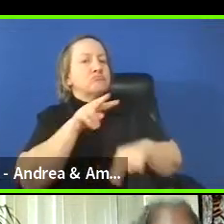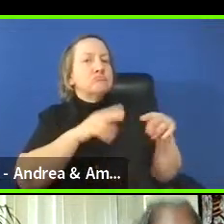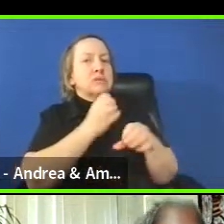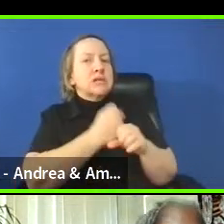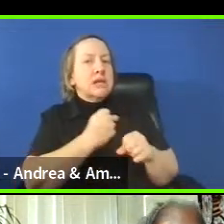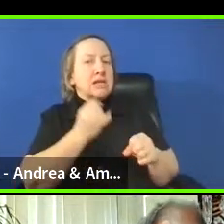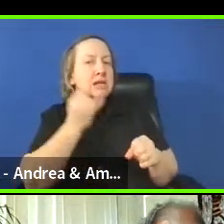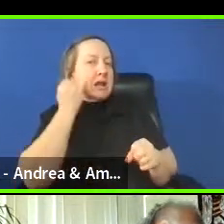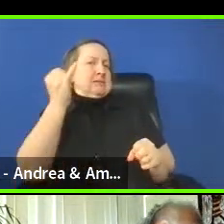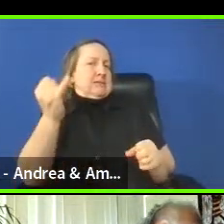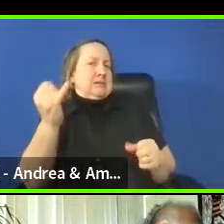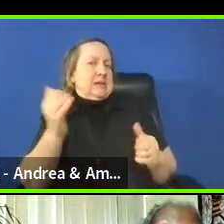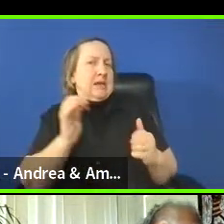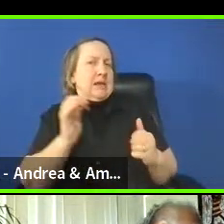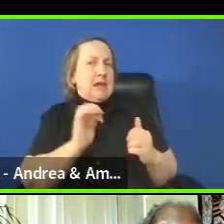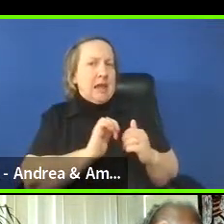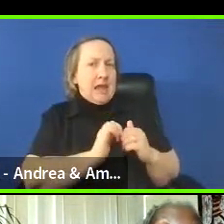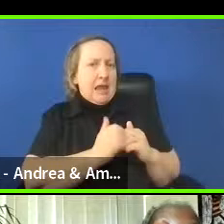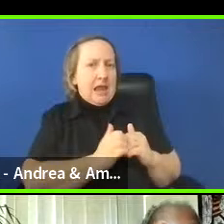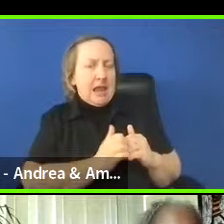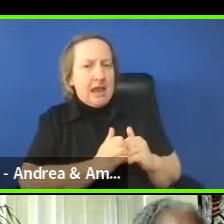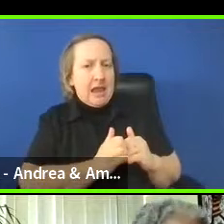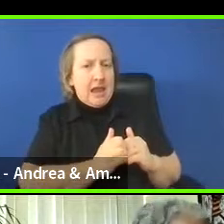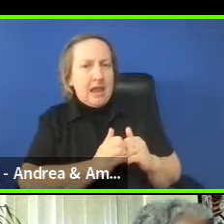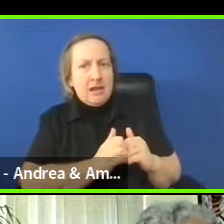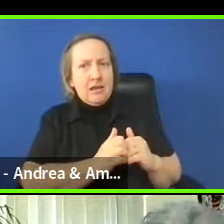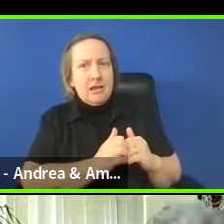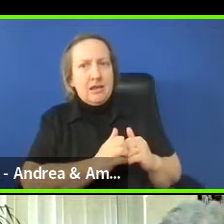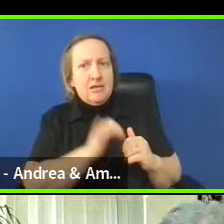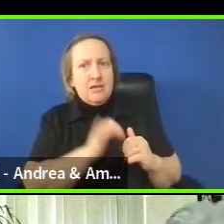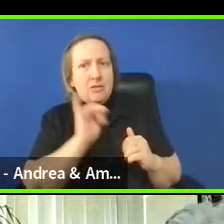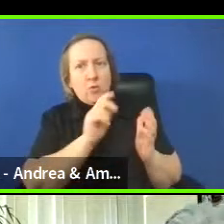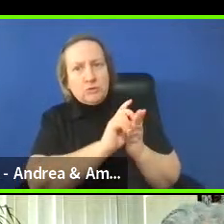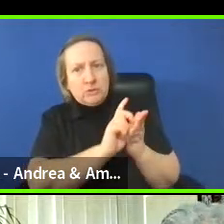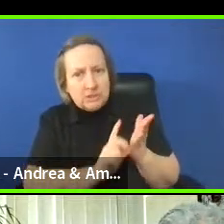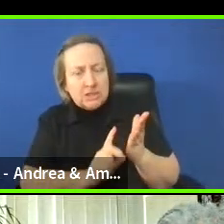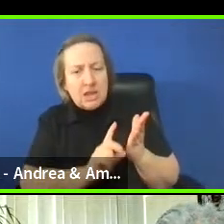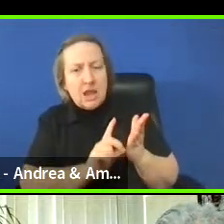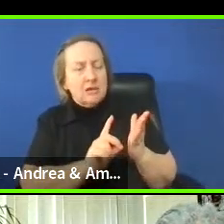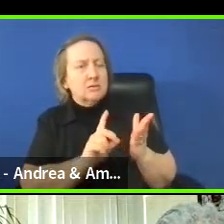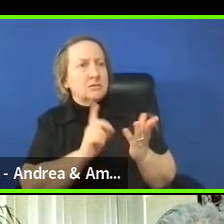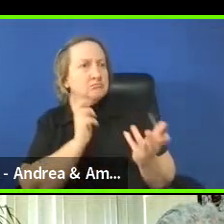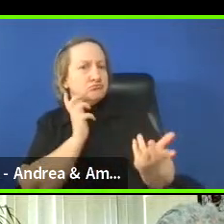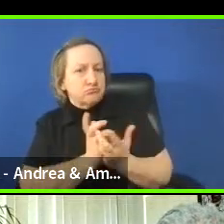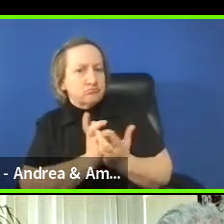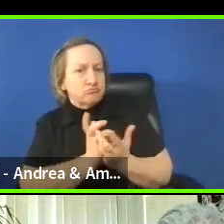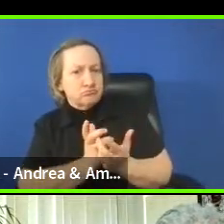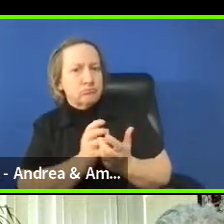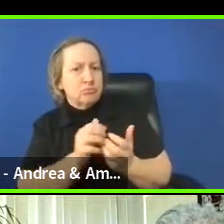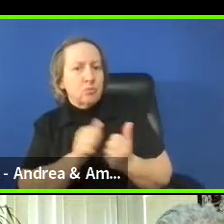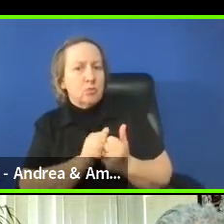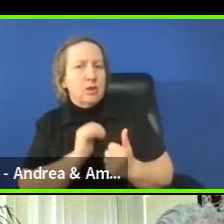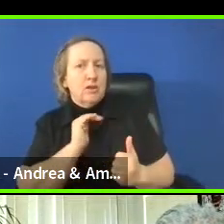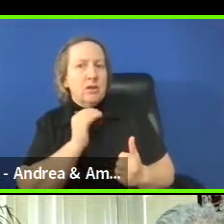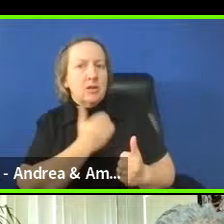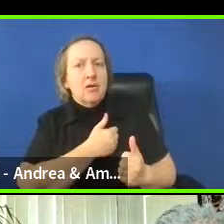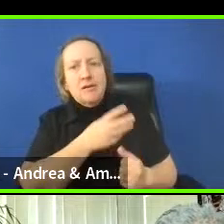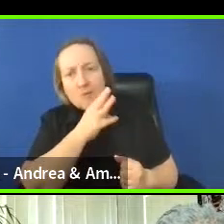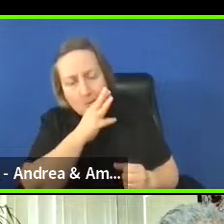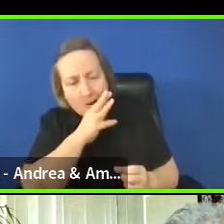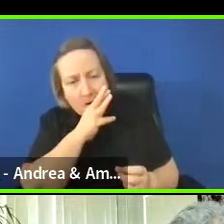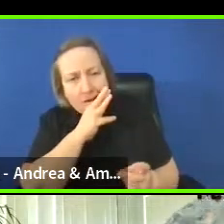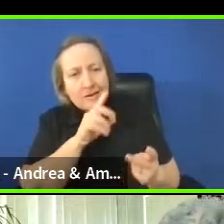feel about how some of these designs integrate with our water,